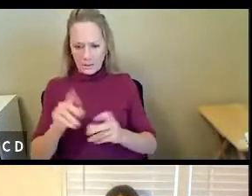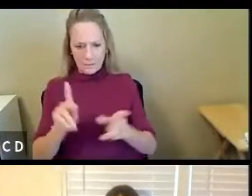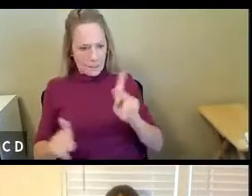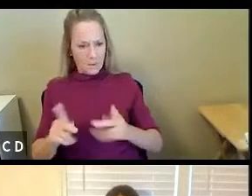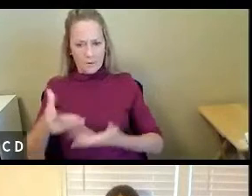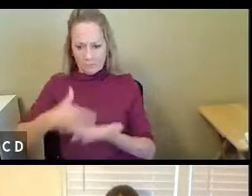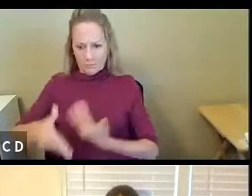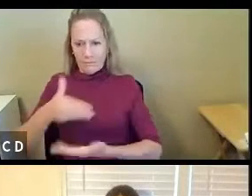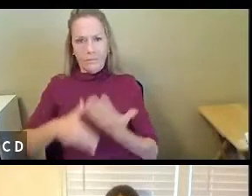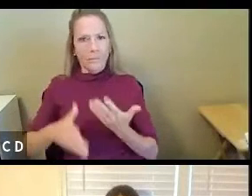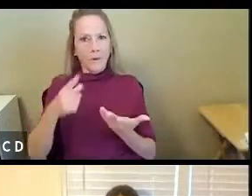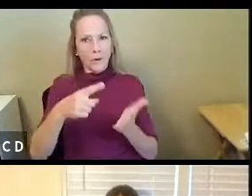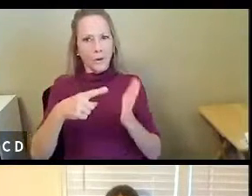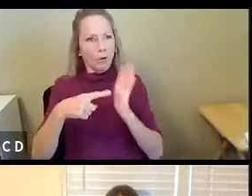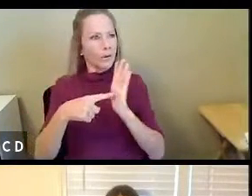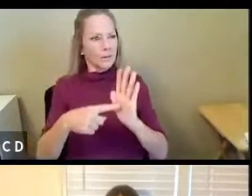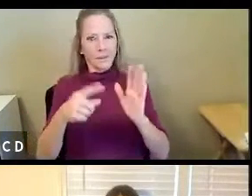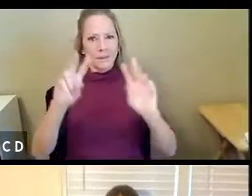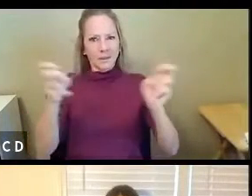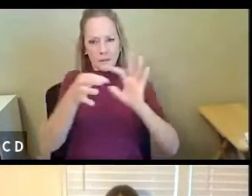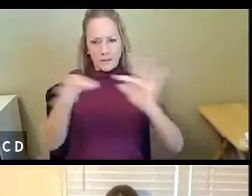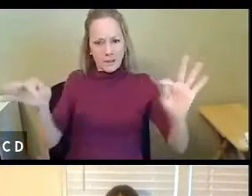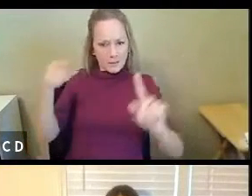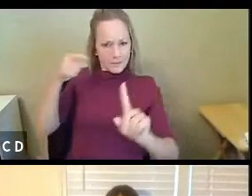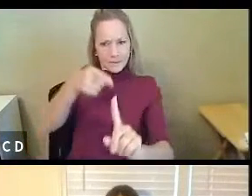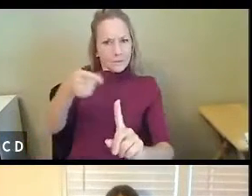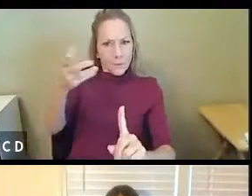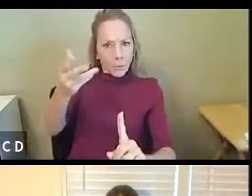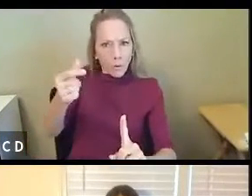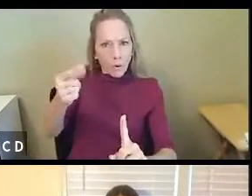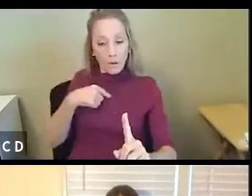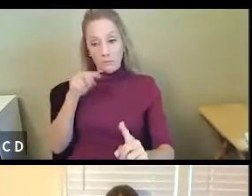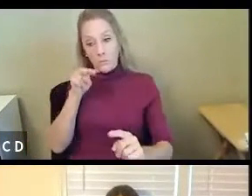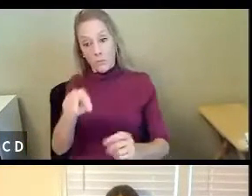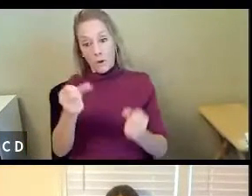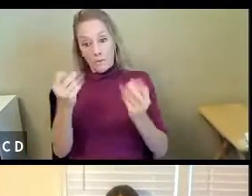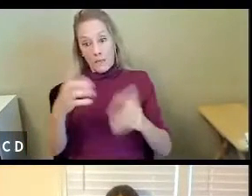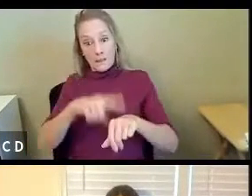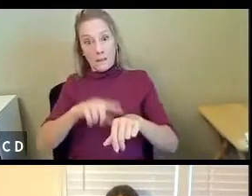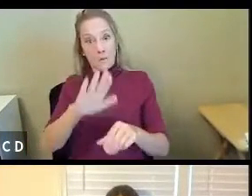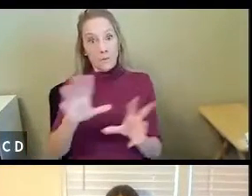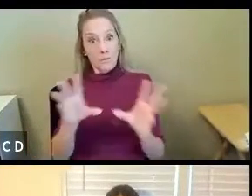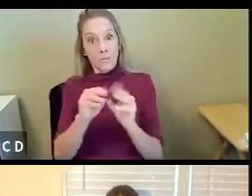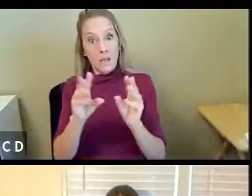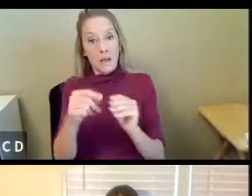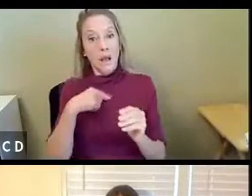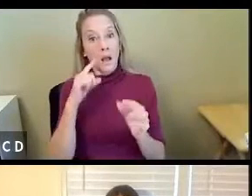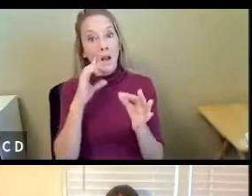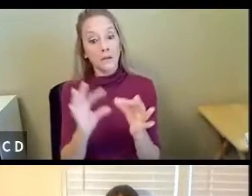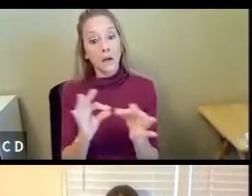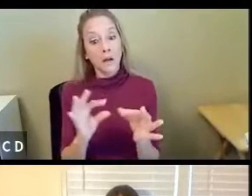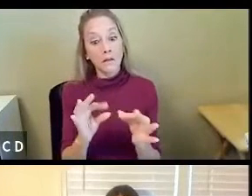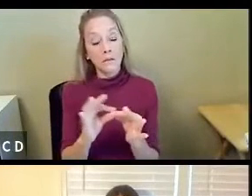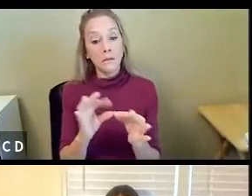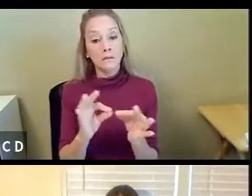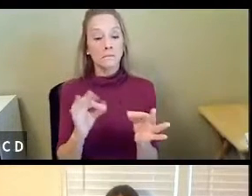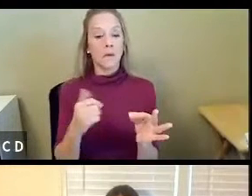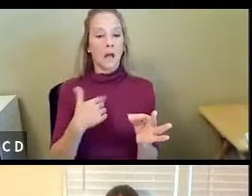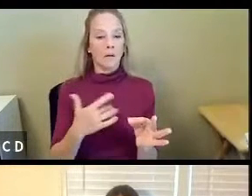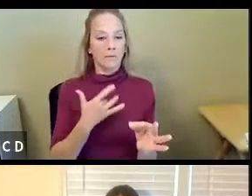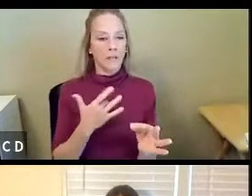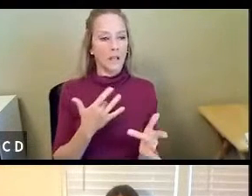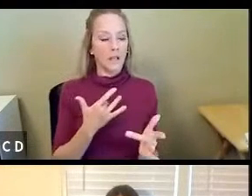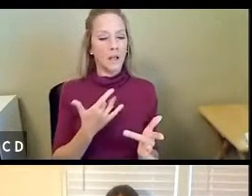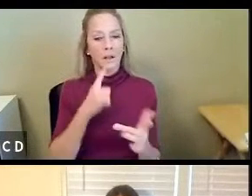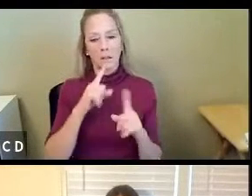our citizens? I've watched many hours of your meetings, and the most common terms I hear are anecdotal, I feel, we